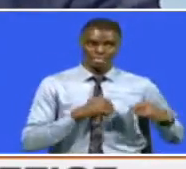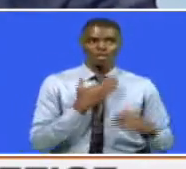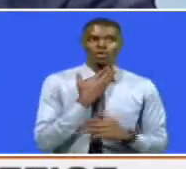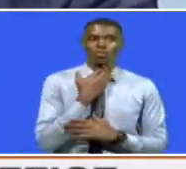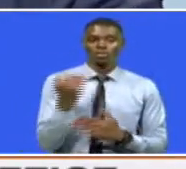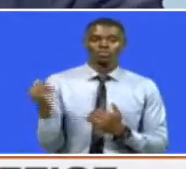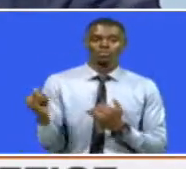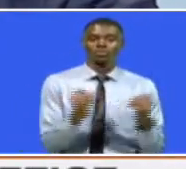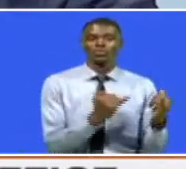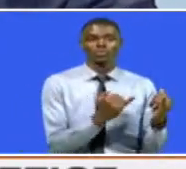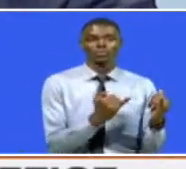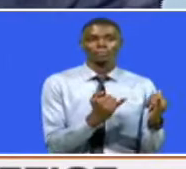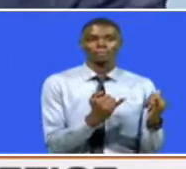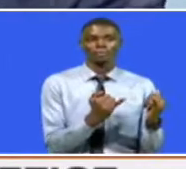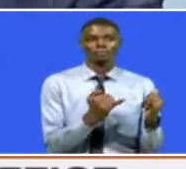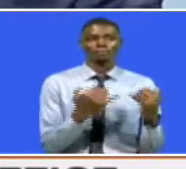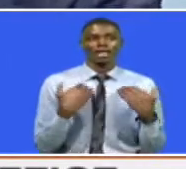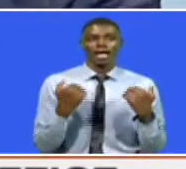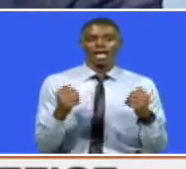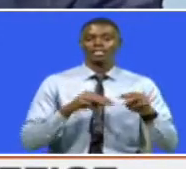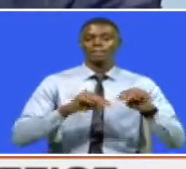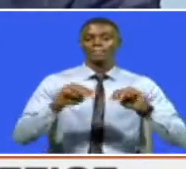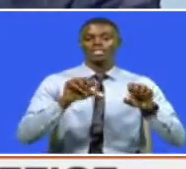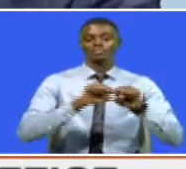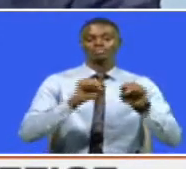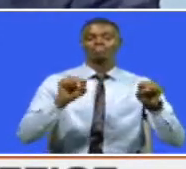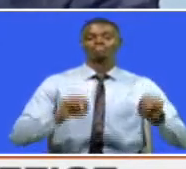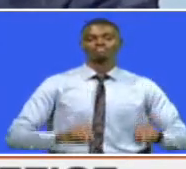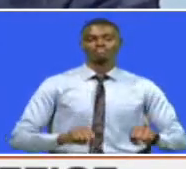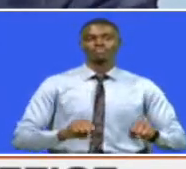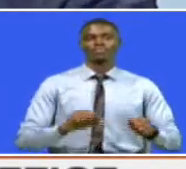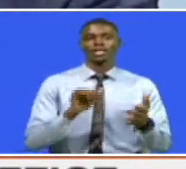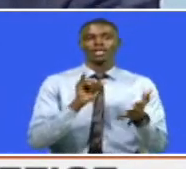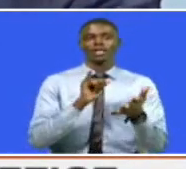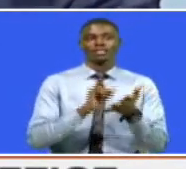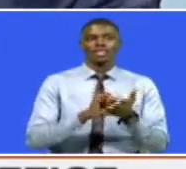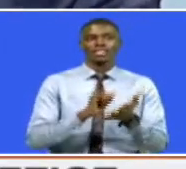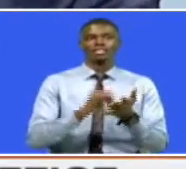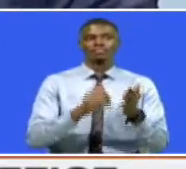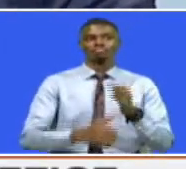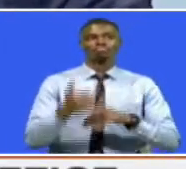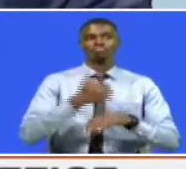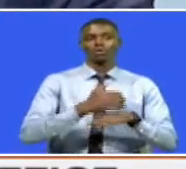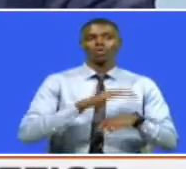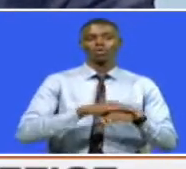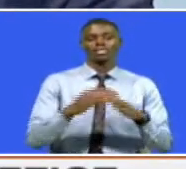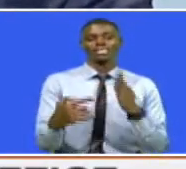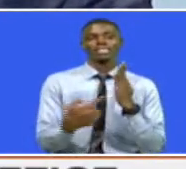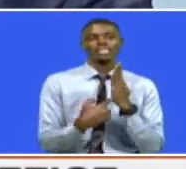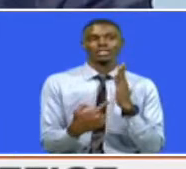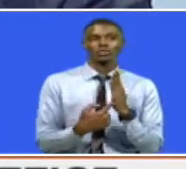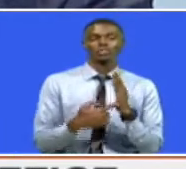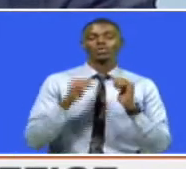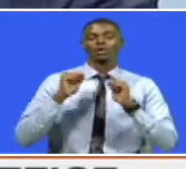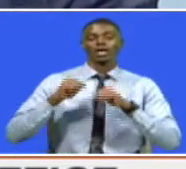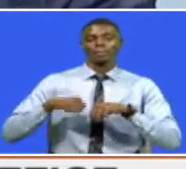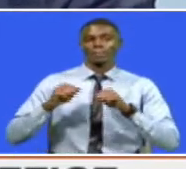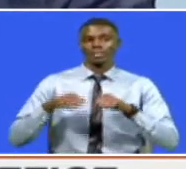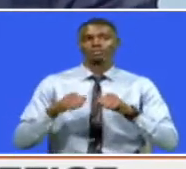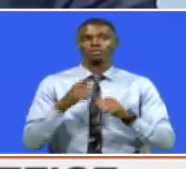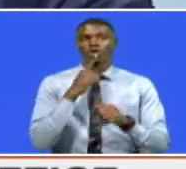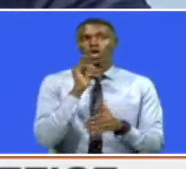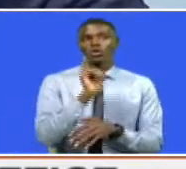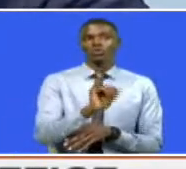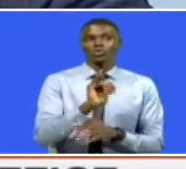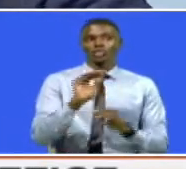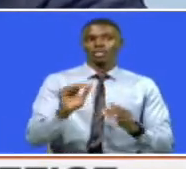to introduce a health management system, that is anchored on technological capabilities so that